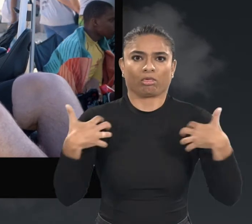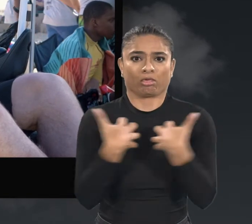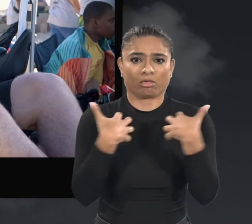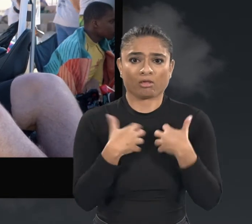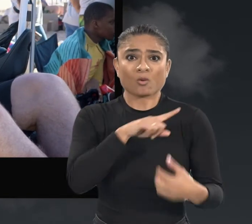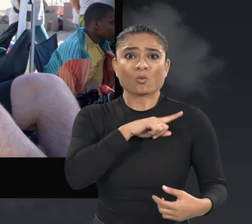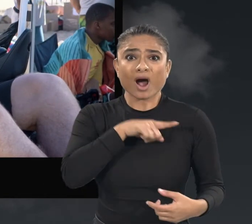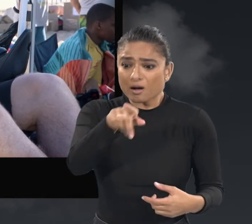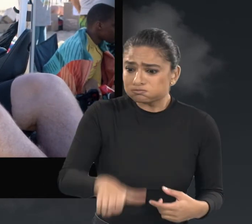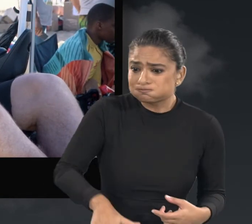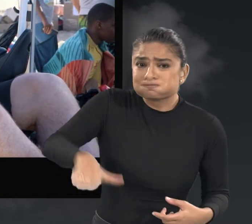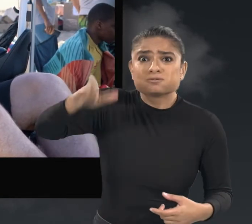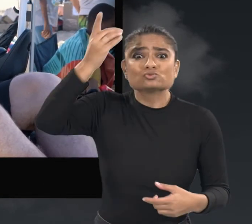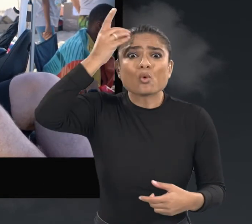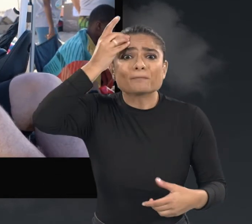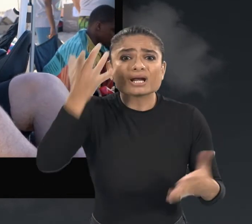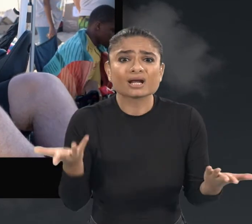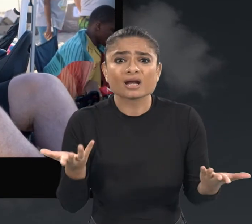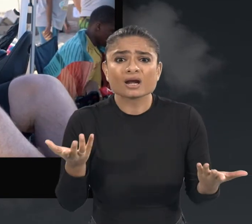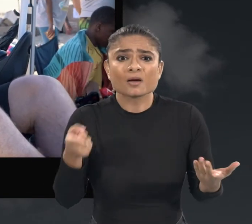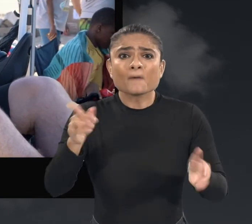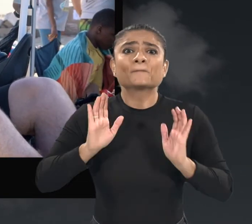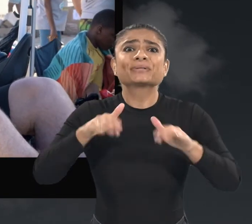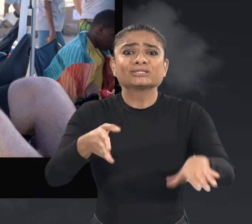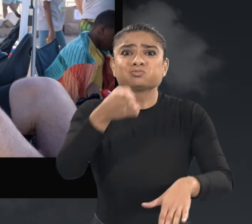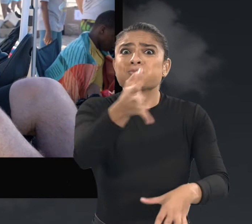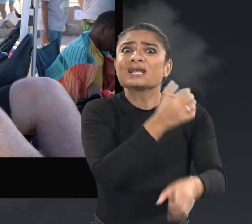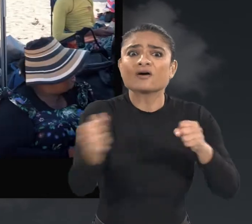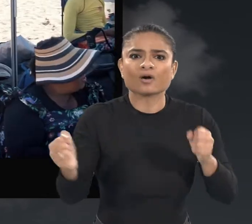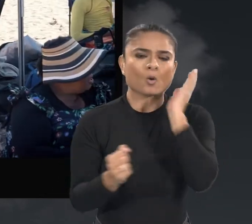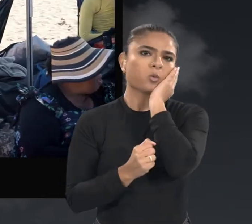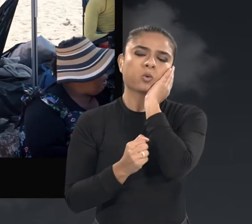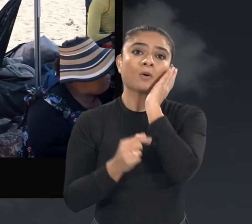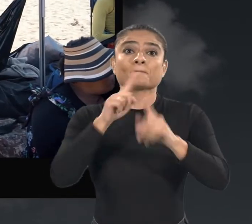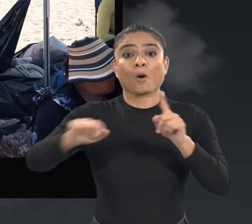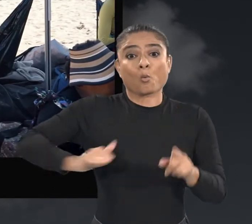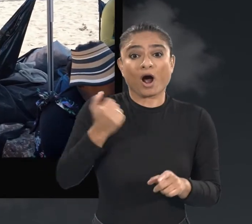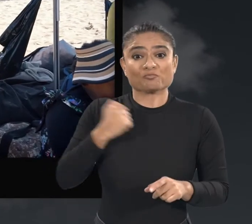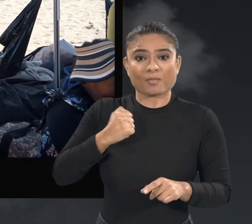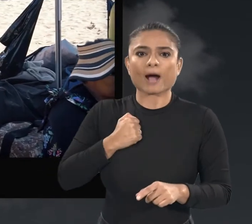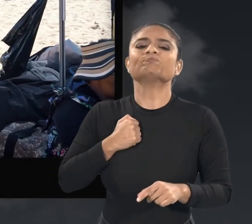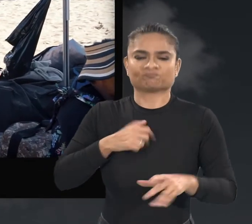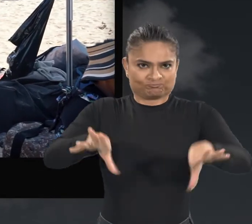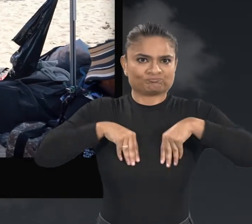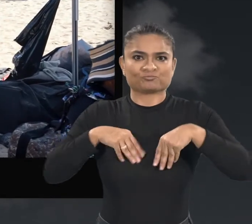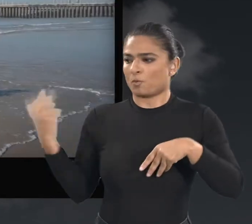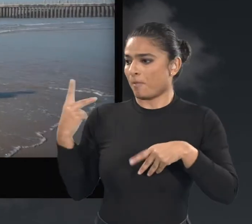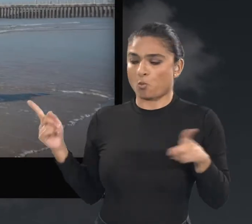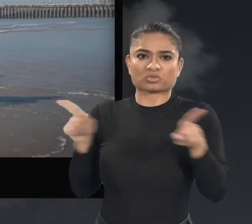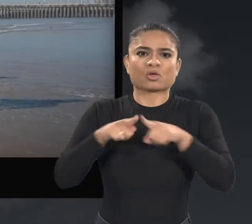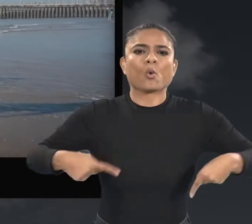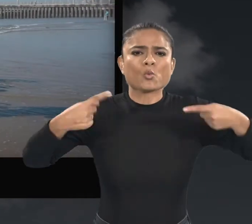that they were going to grow up in Durban never having been to the beach. So my wife agreed to push me in a